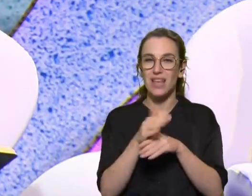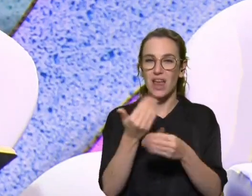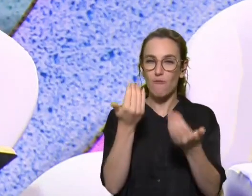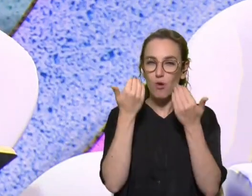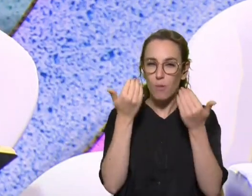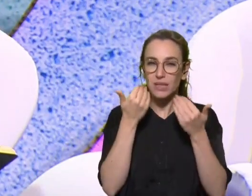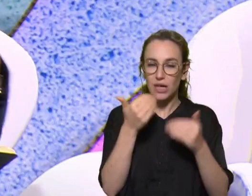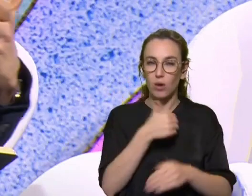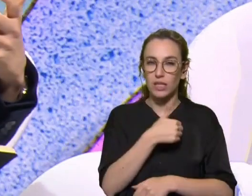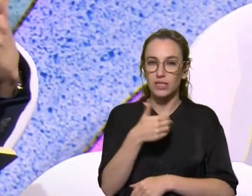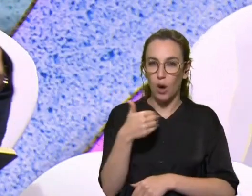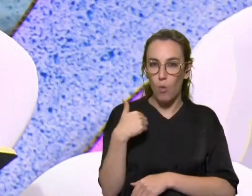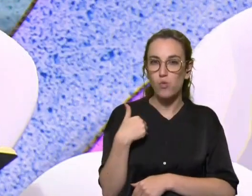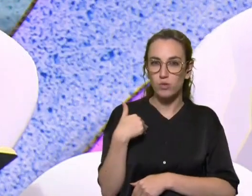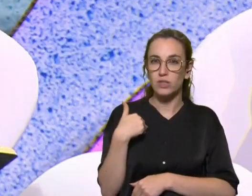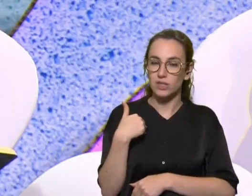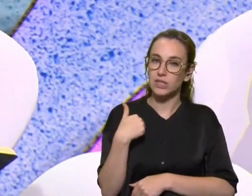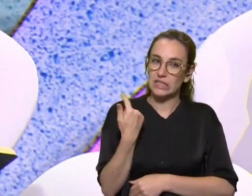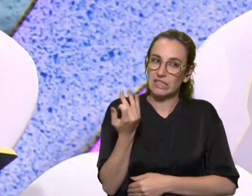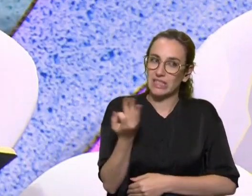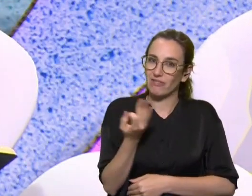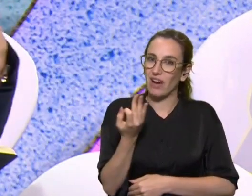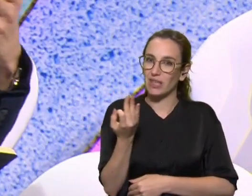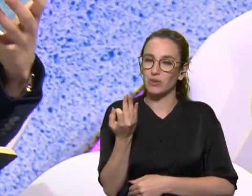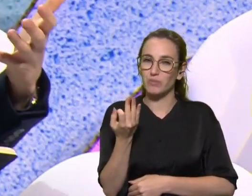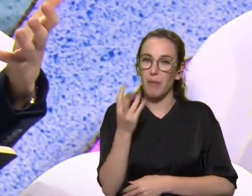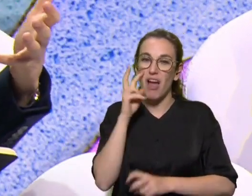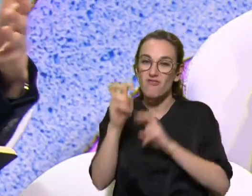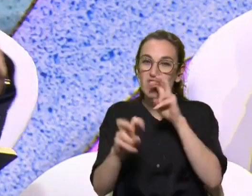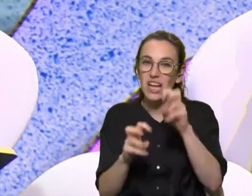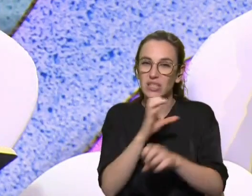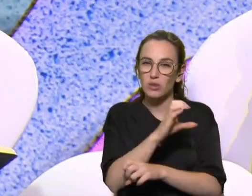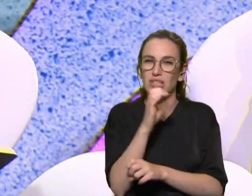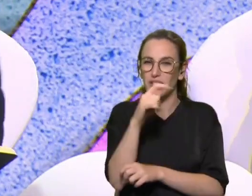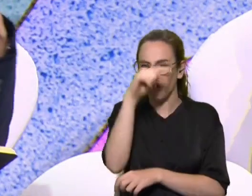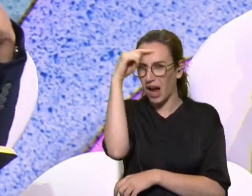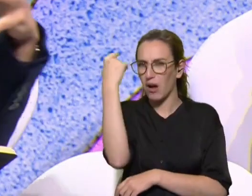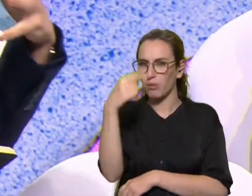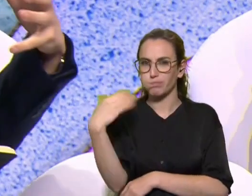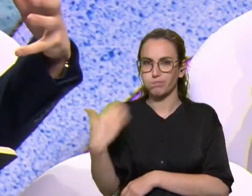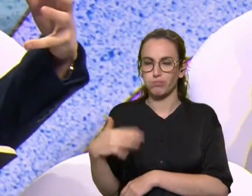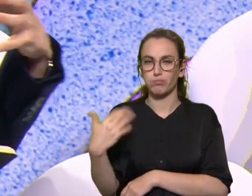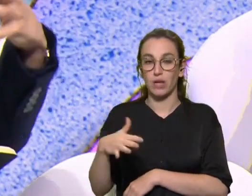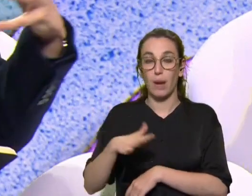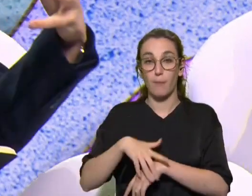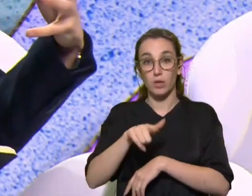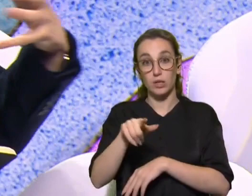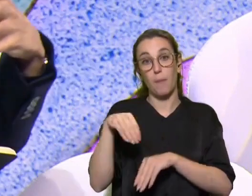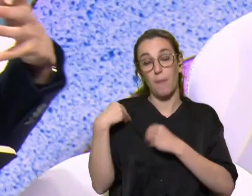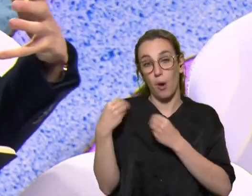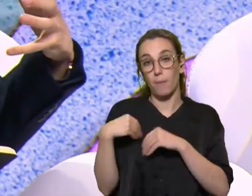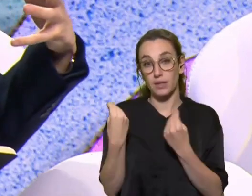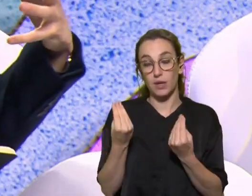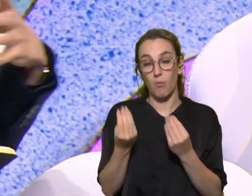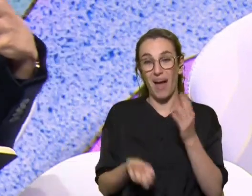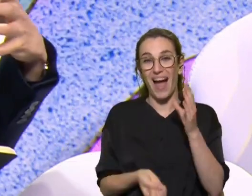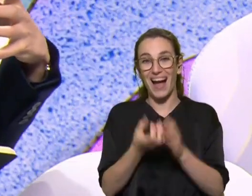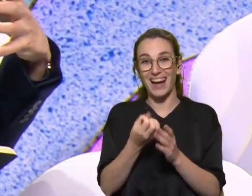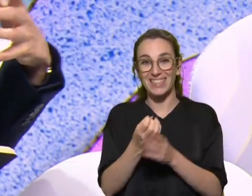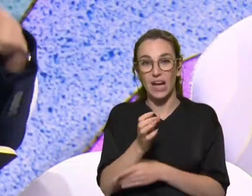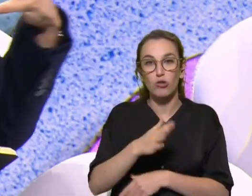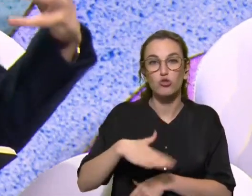in health for scientific research is somewhat difficult. And so this is a concern of the European Union, the creation